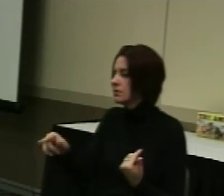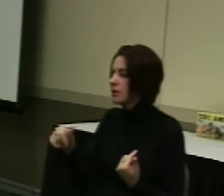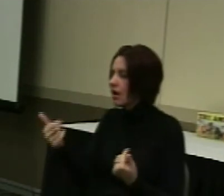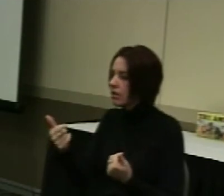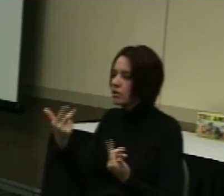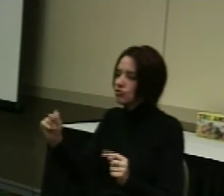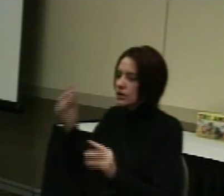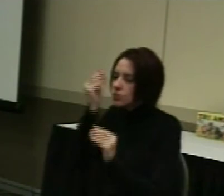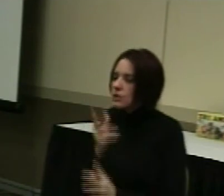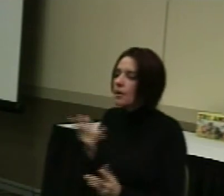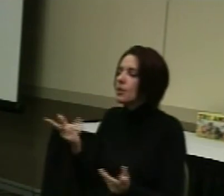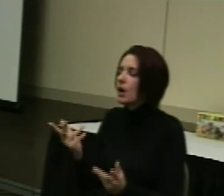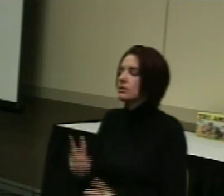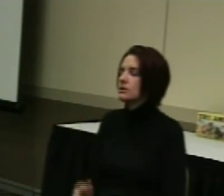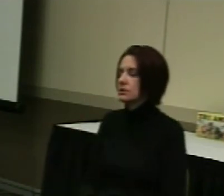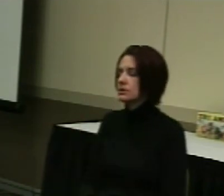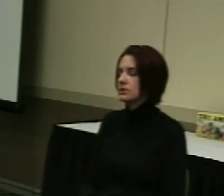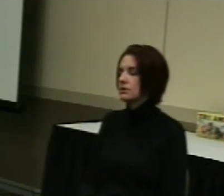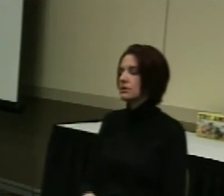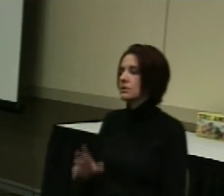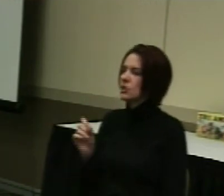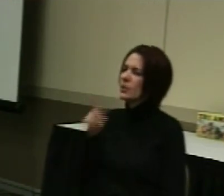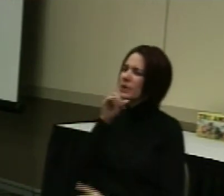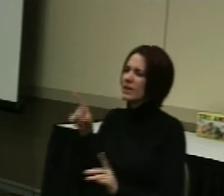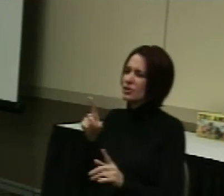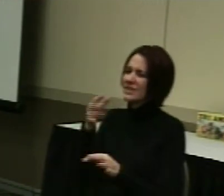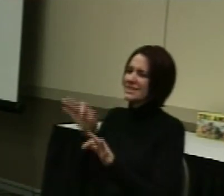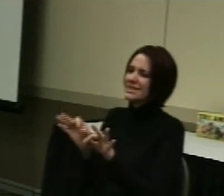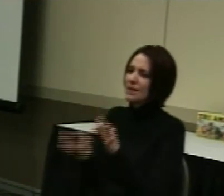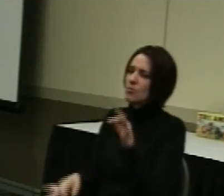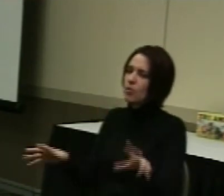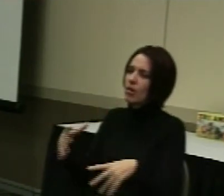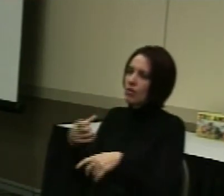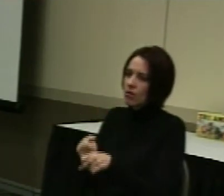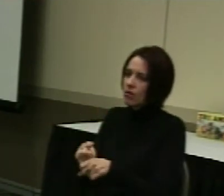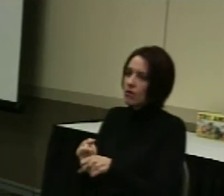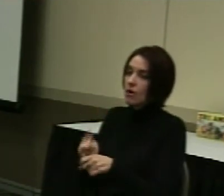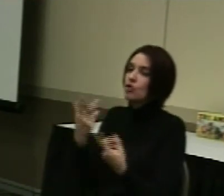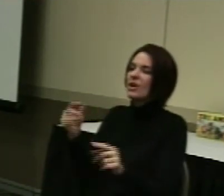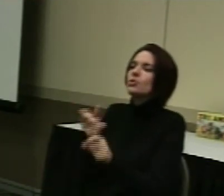trying to get? It's simplified when you say it's trying to get attention.